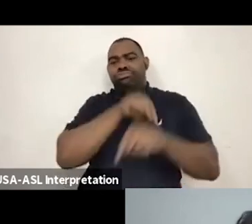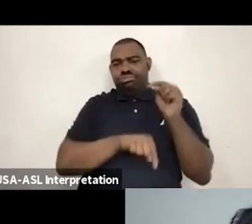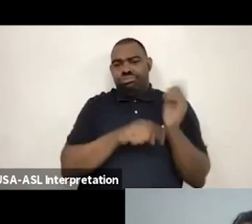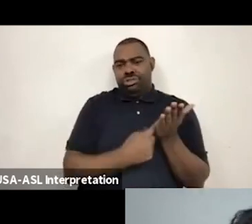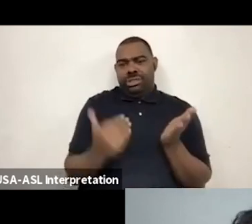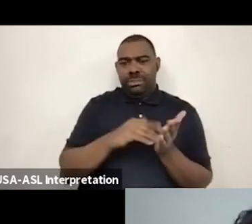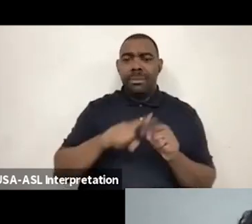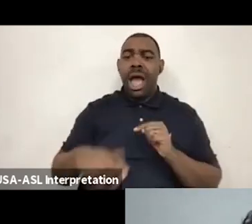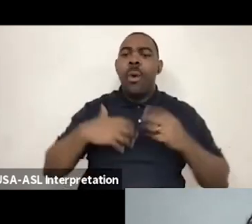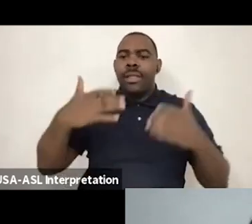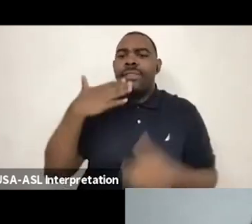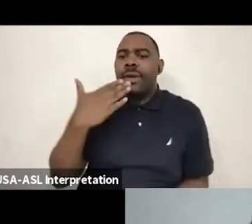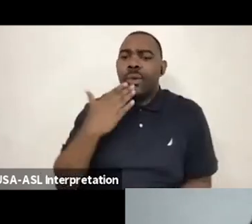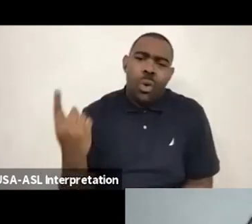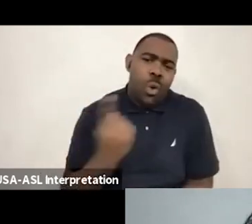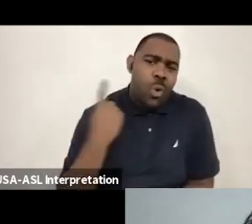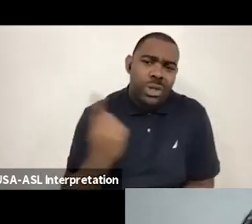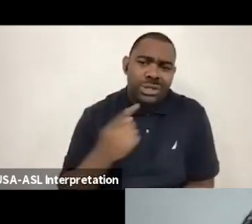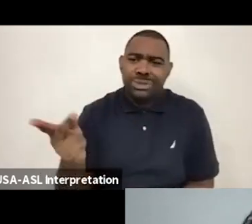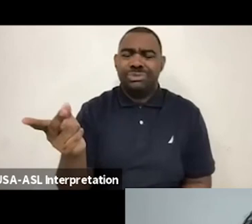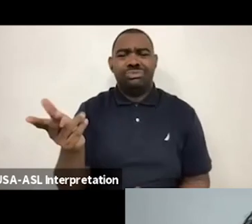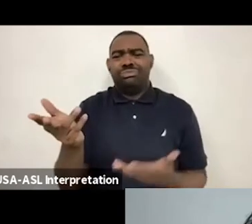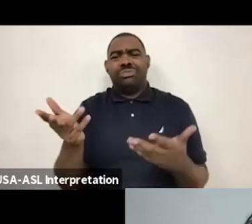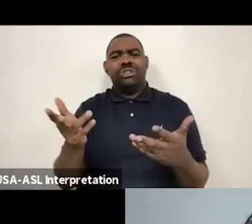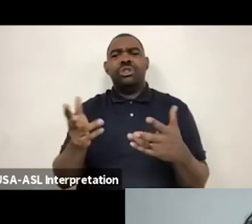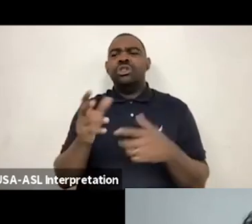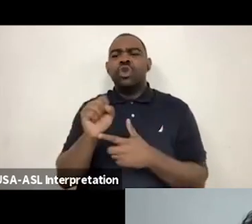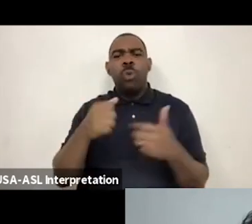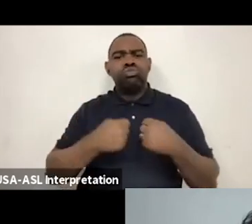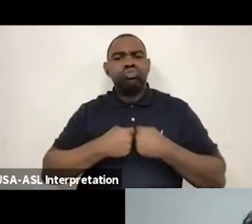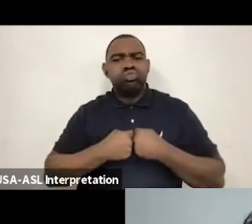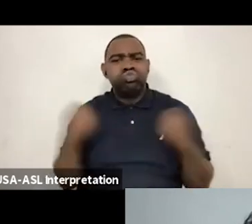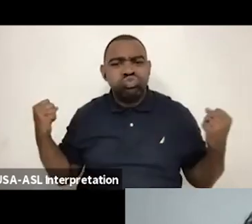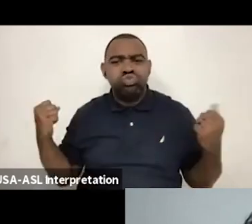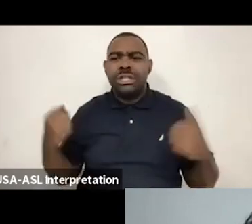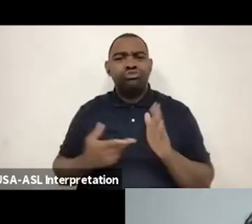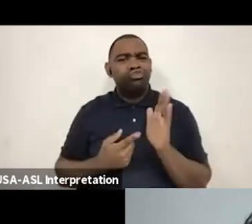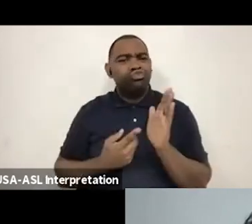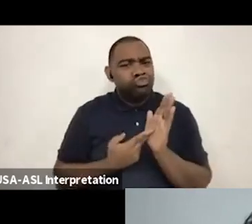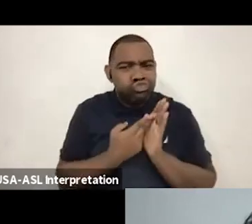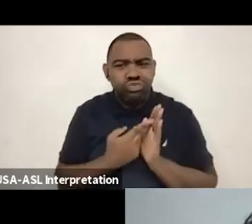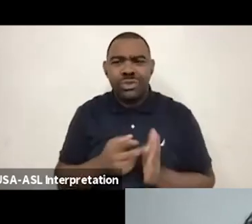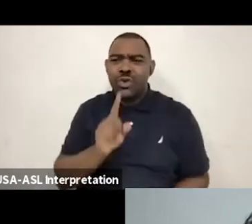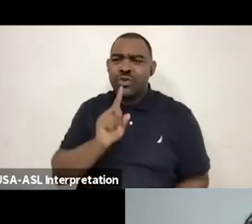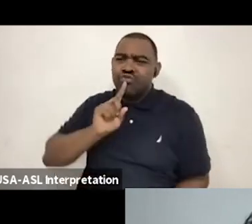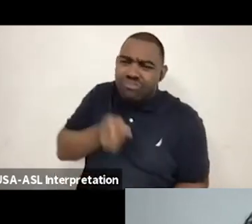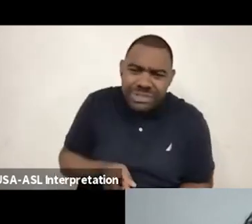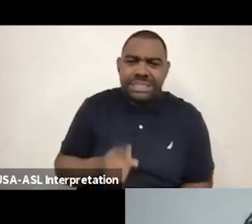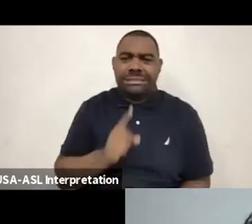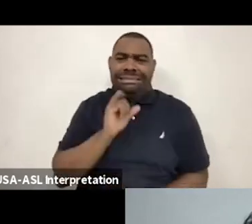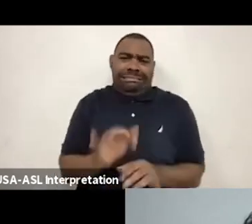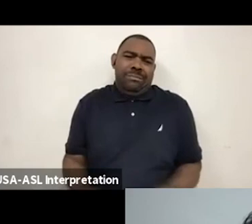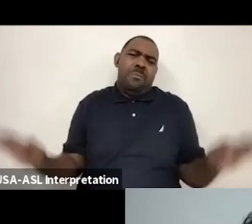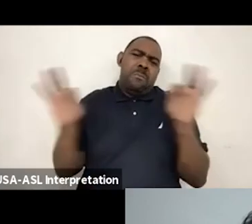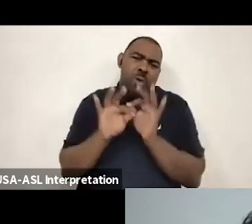can circle back. And I want to just thank you, as always, for being so vulnerable and real. And that is so much a part